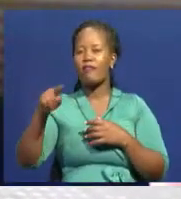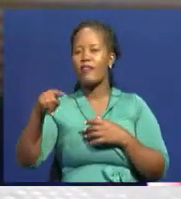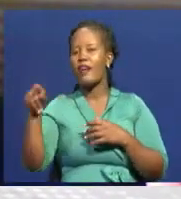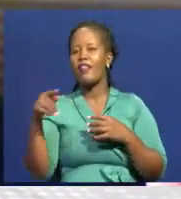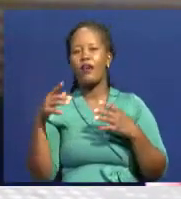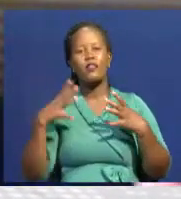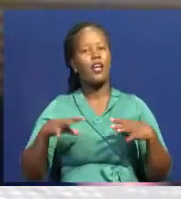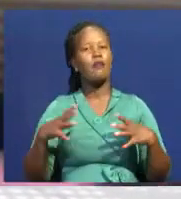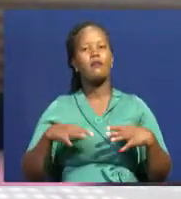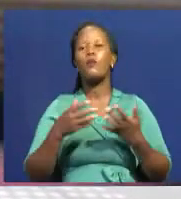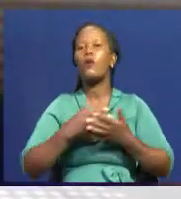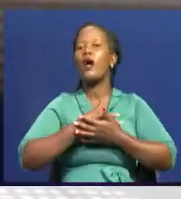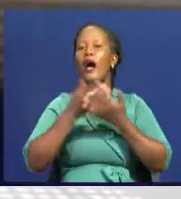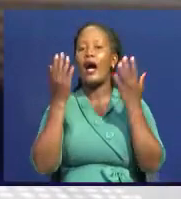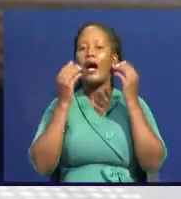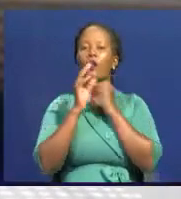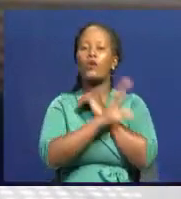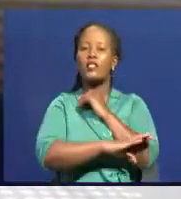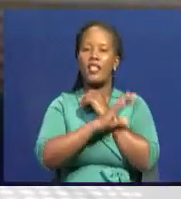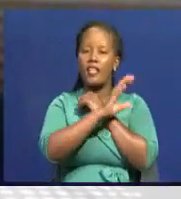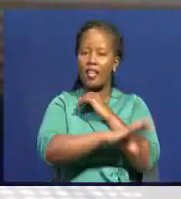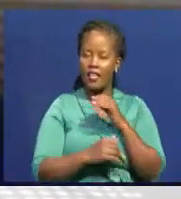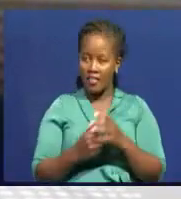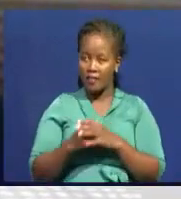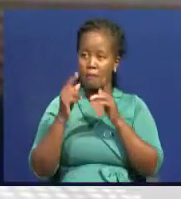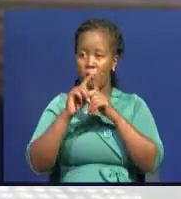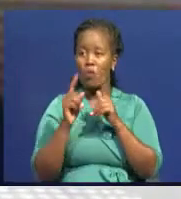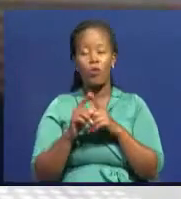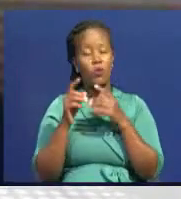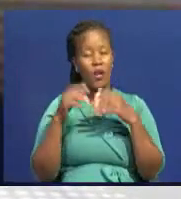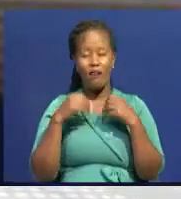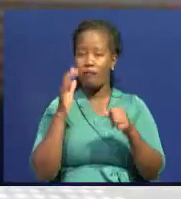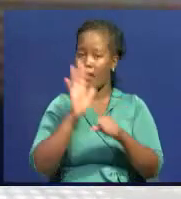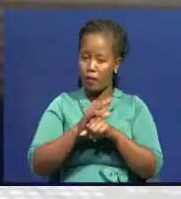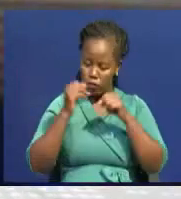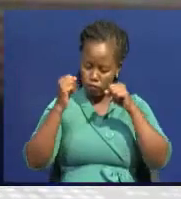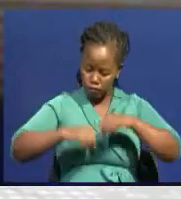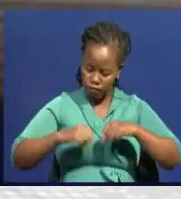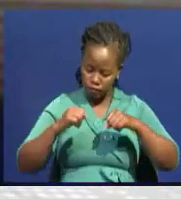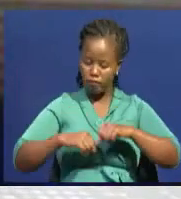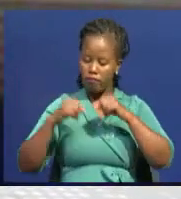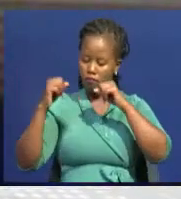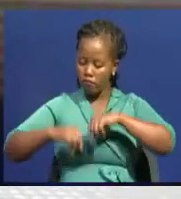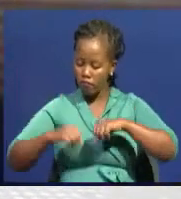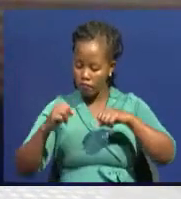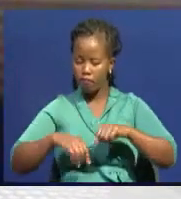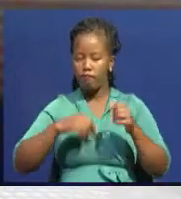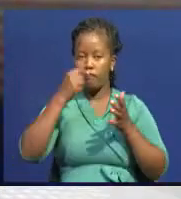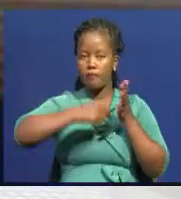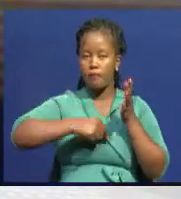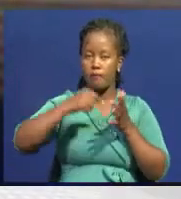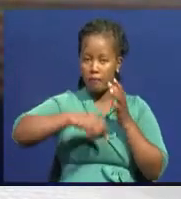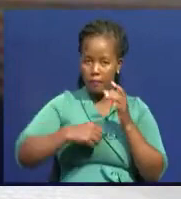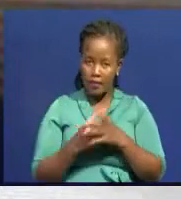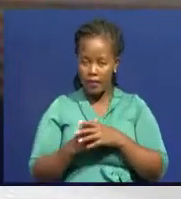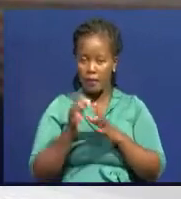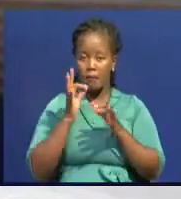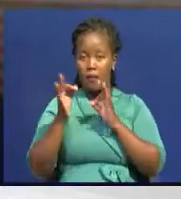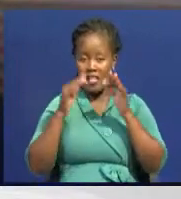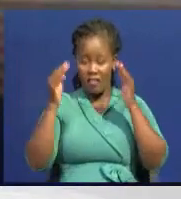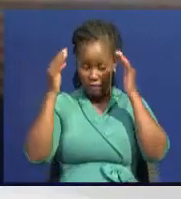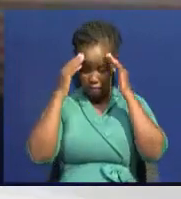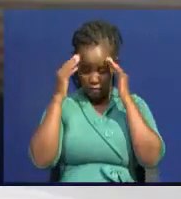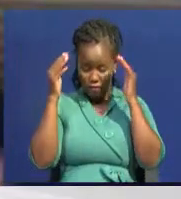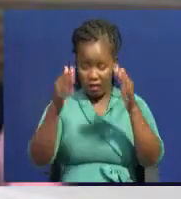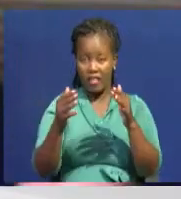from across the country, and end up doing a lot of deals. So if you look at the amount of transactions that are done